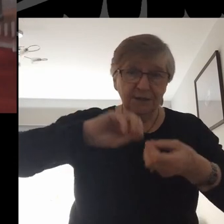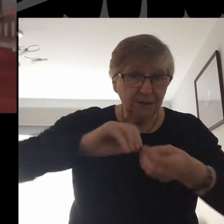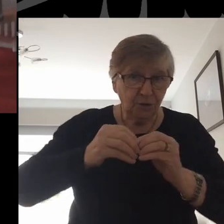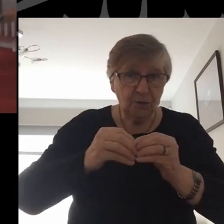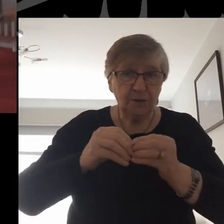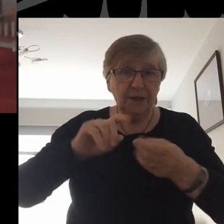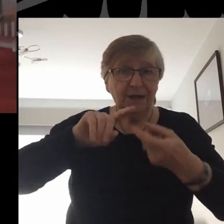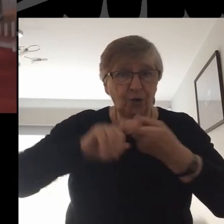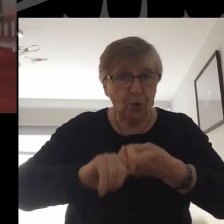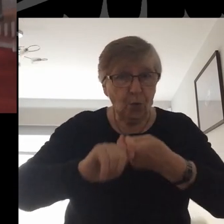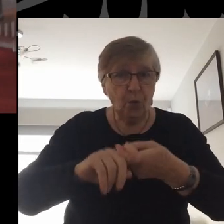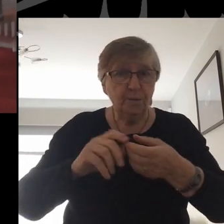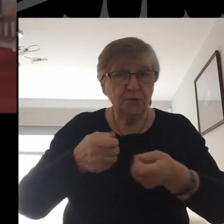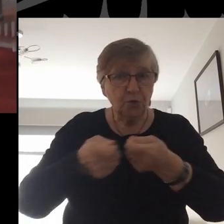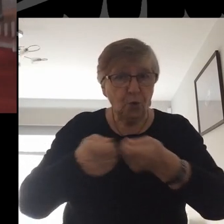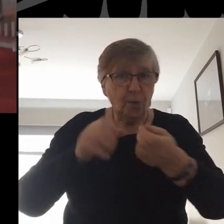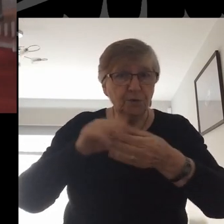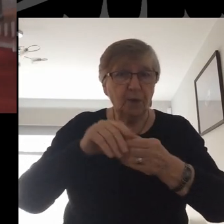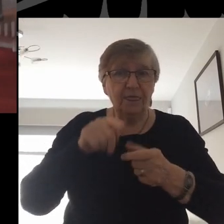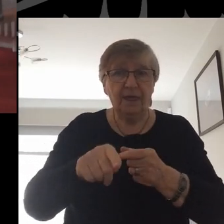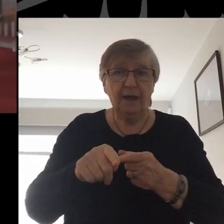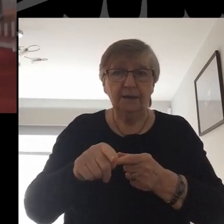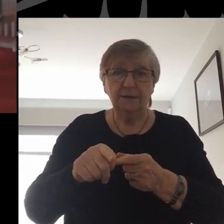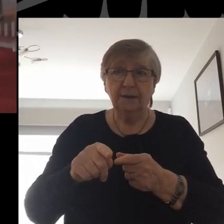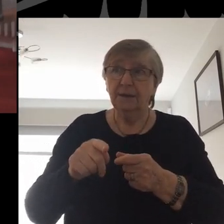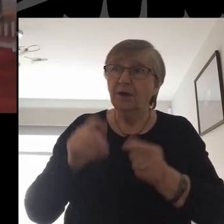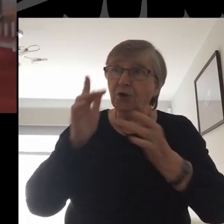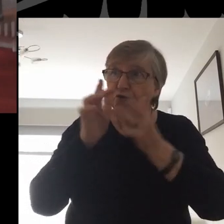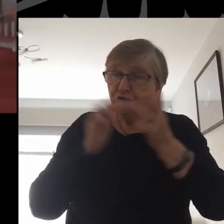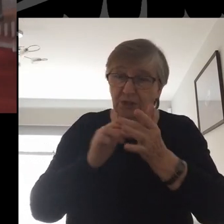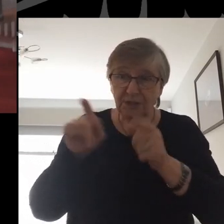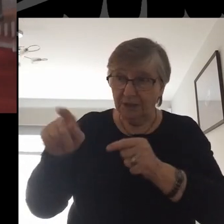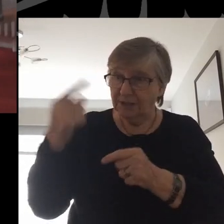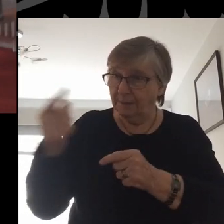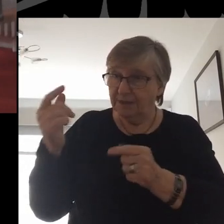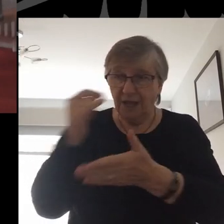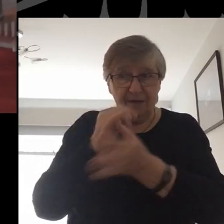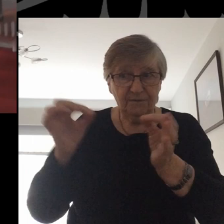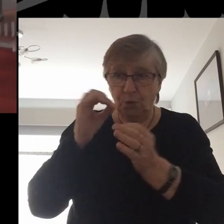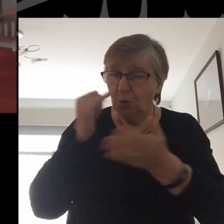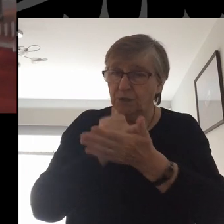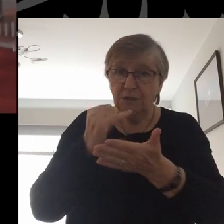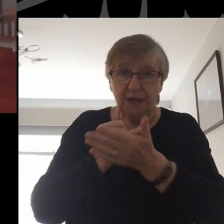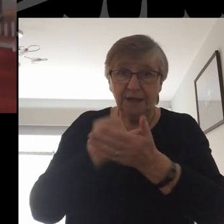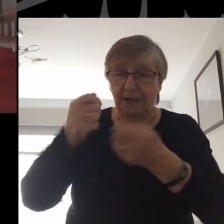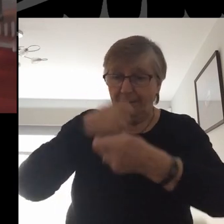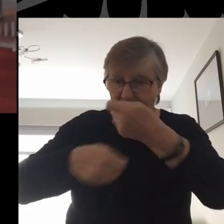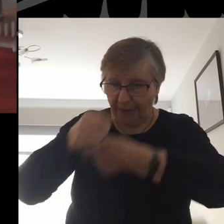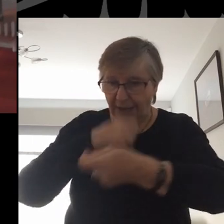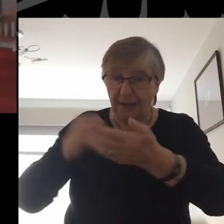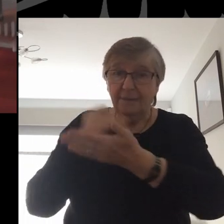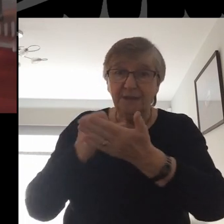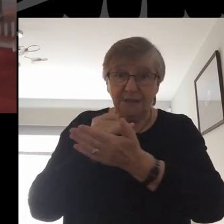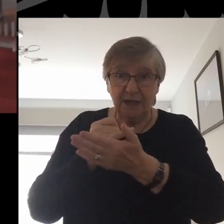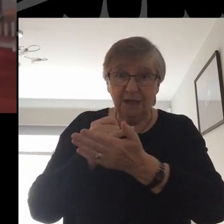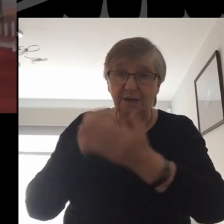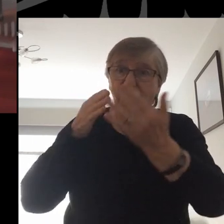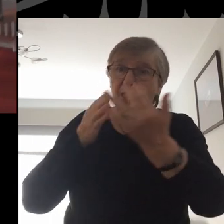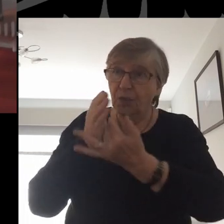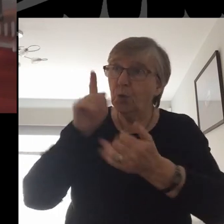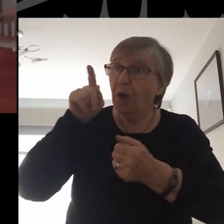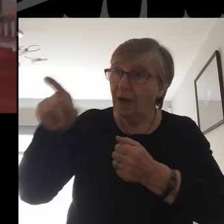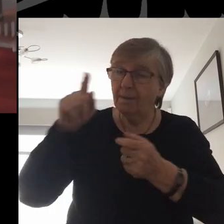verse 21. God made him, Jesus, who had no sin, to be sin for us so that in him we might become